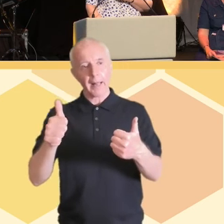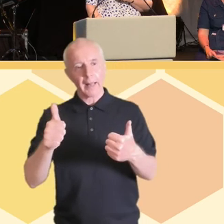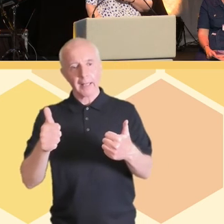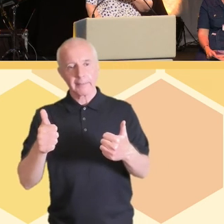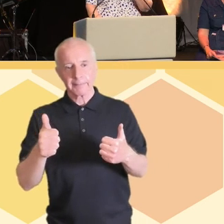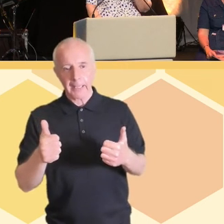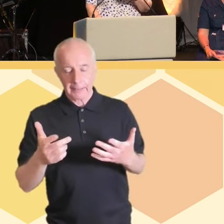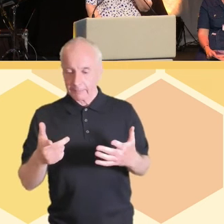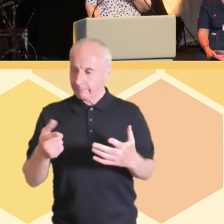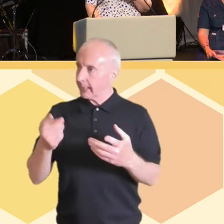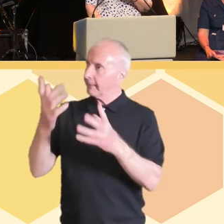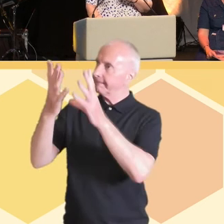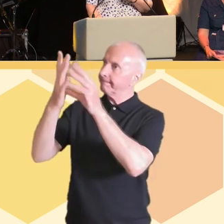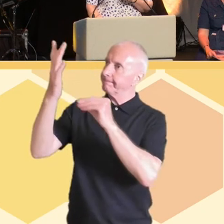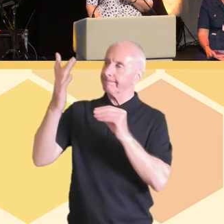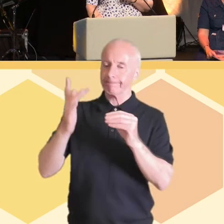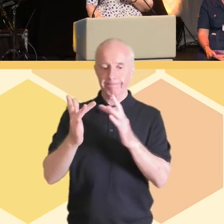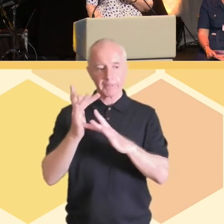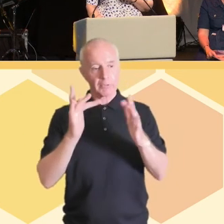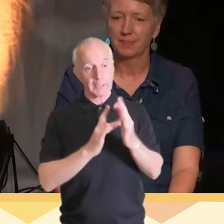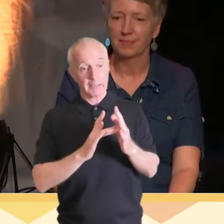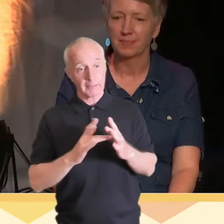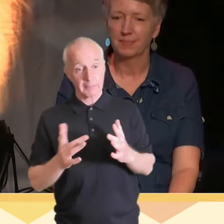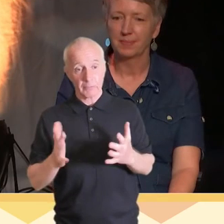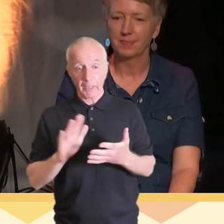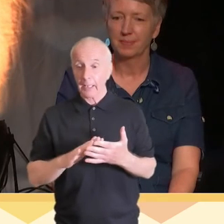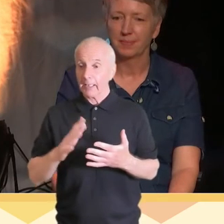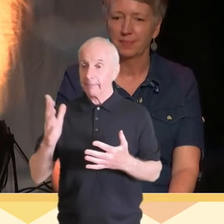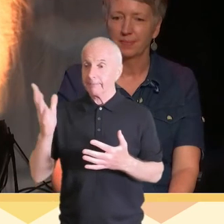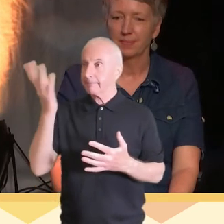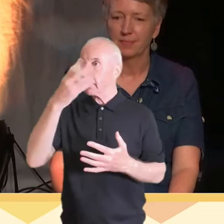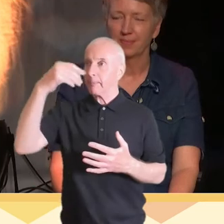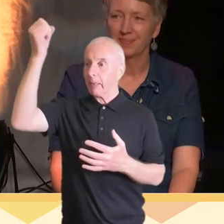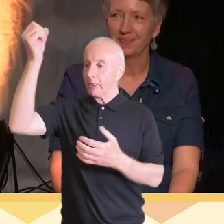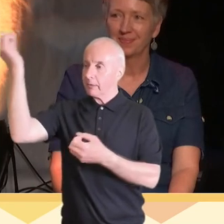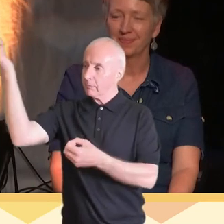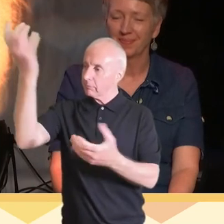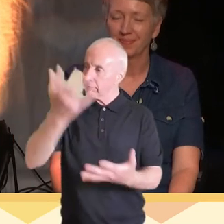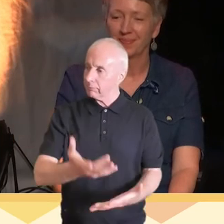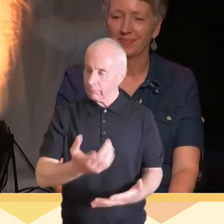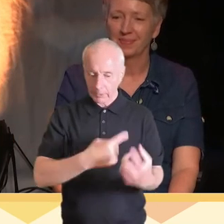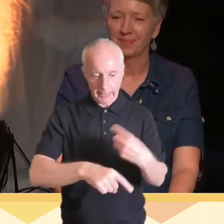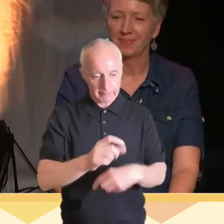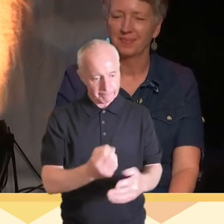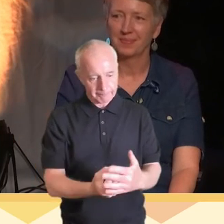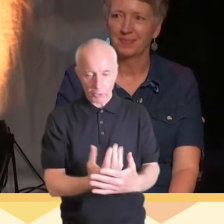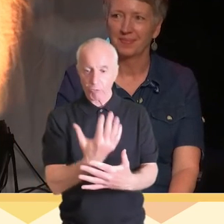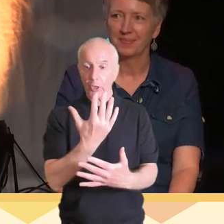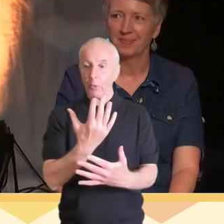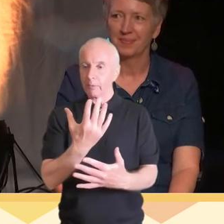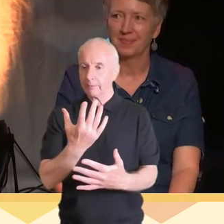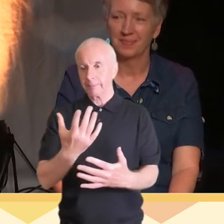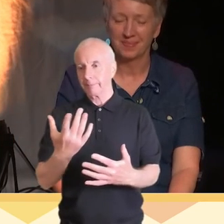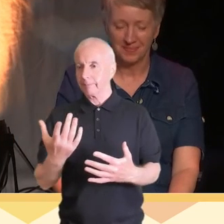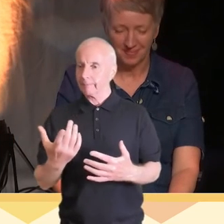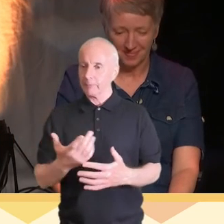our movement. And take the opportunities to grow in the fruit of the Spirit. There are many times when I think to myself, fruit of the Spirit, for